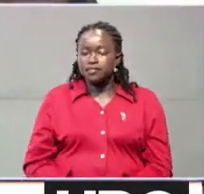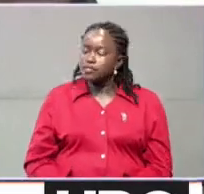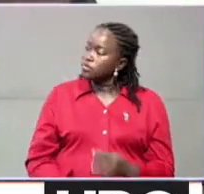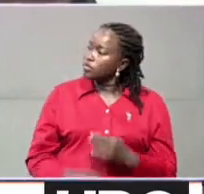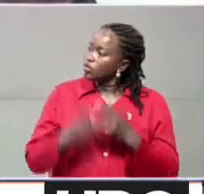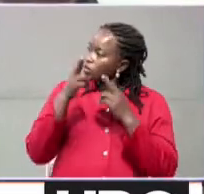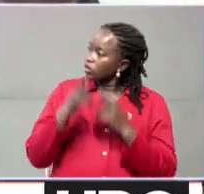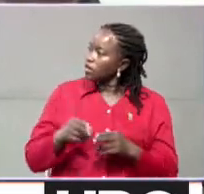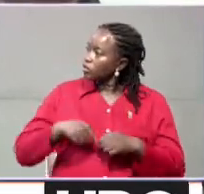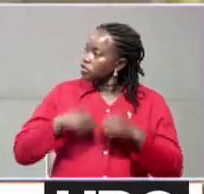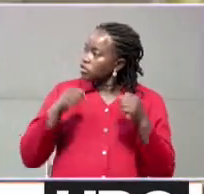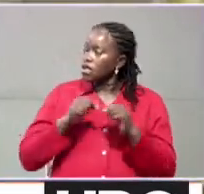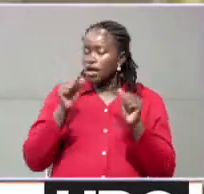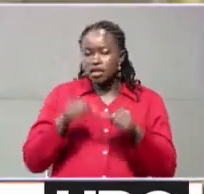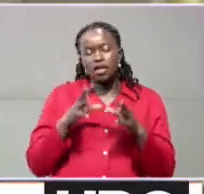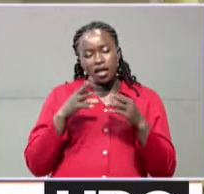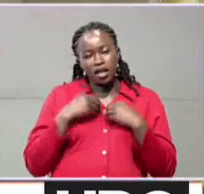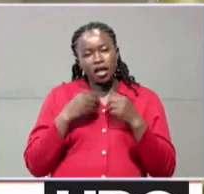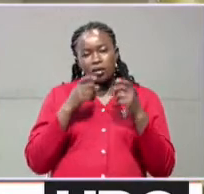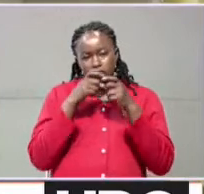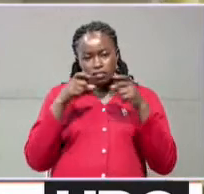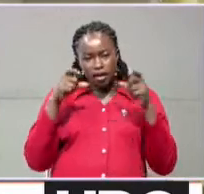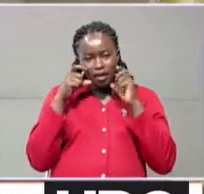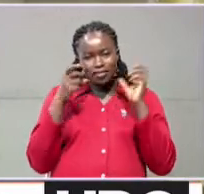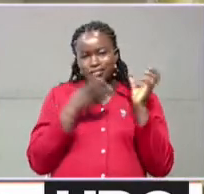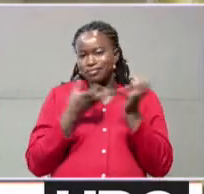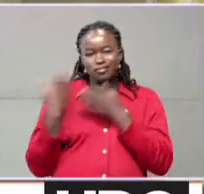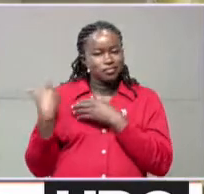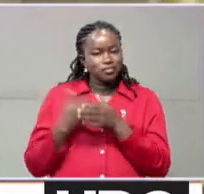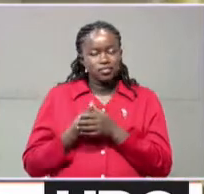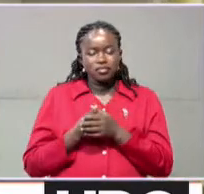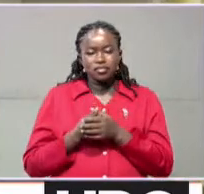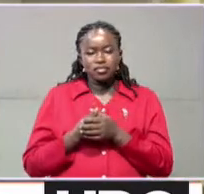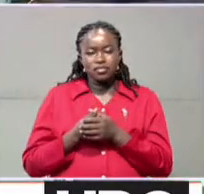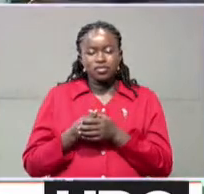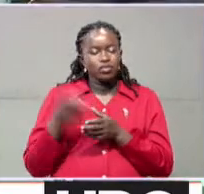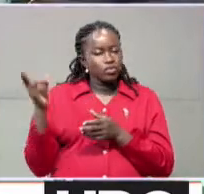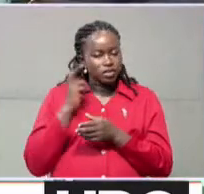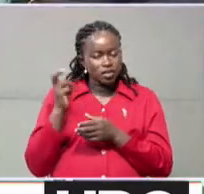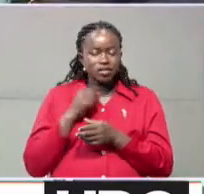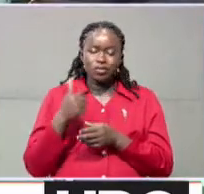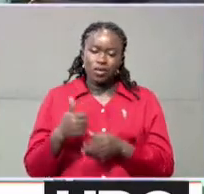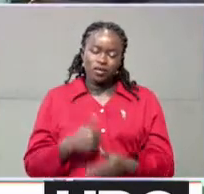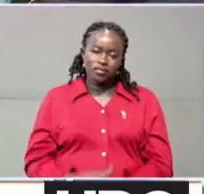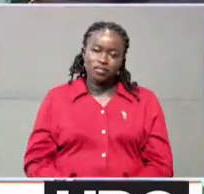to move your masks so that you okay add very well thank you